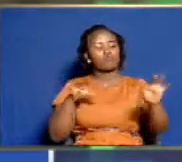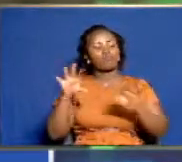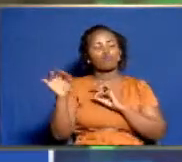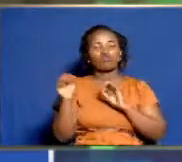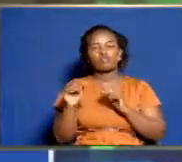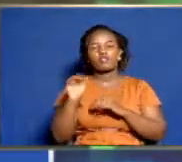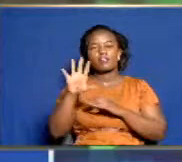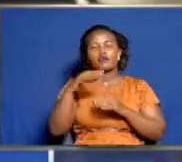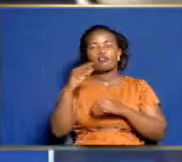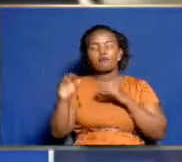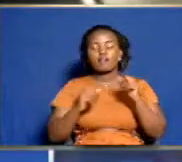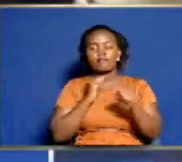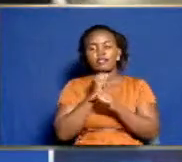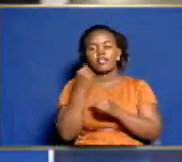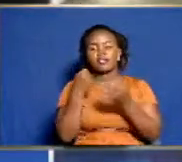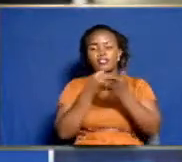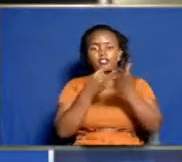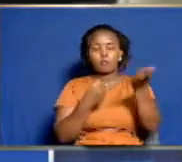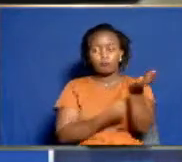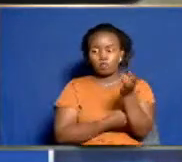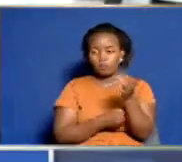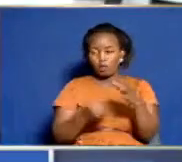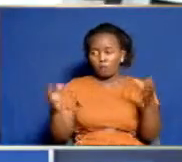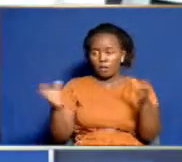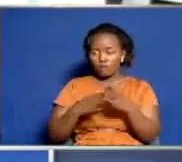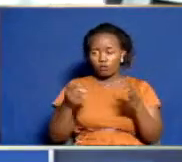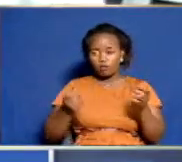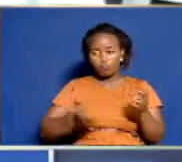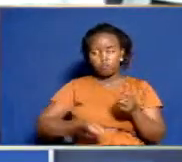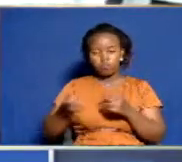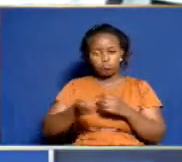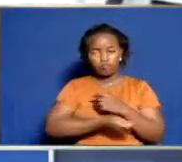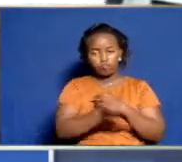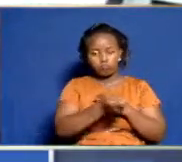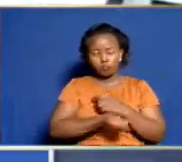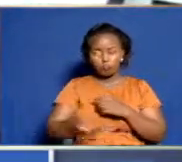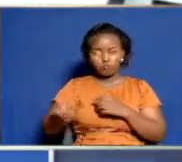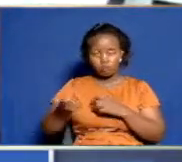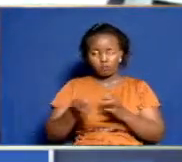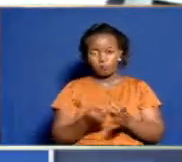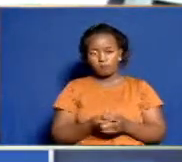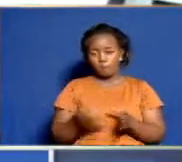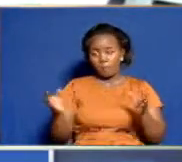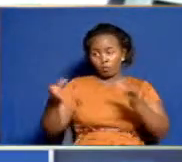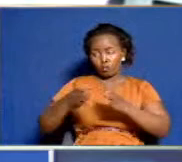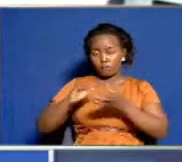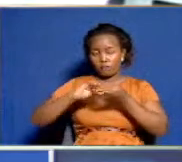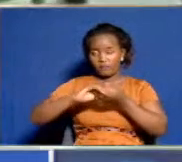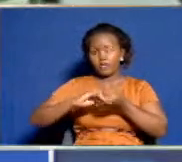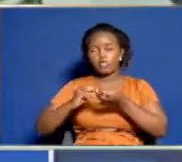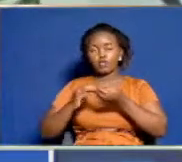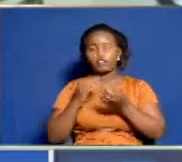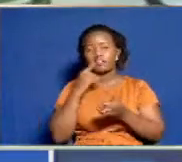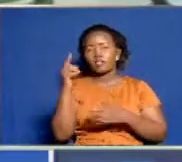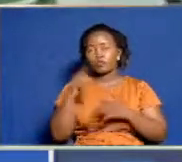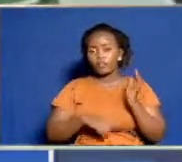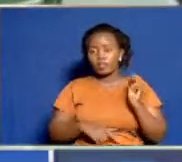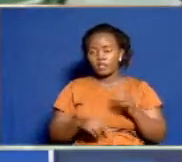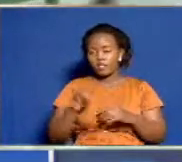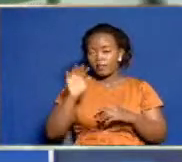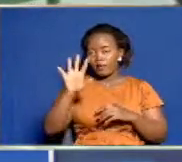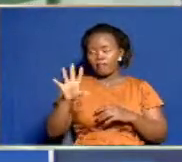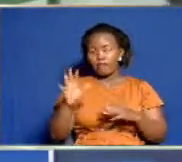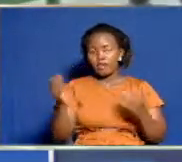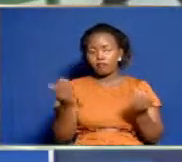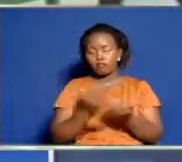5 years scholarship by Kenya Table Tennis Federation. According to Kenya Table Tennis Federation, five pupils from